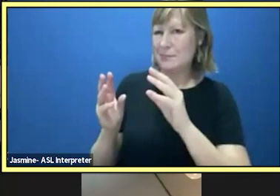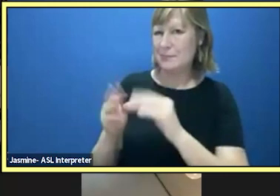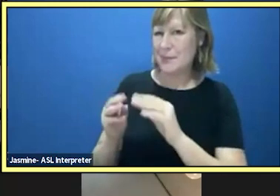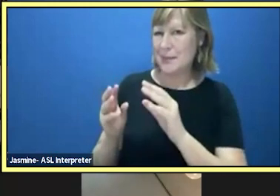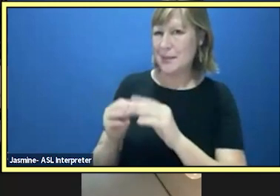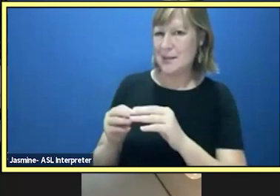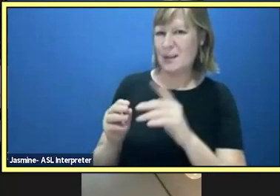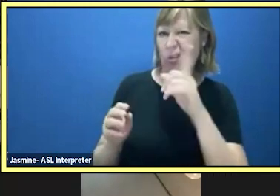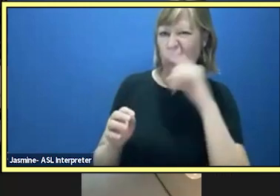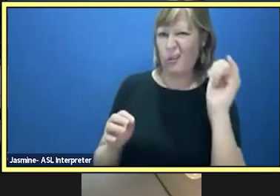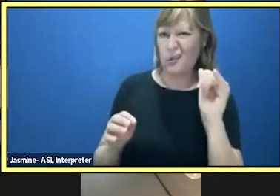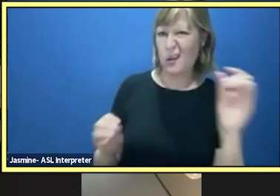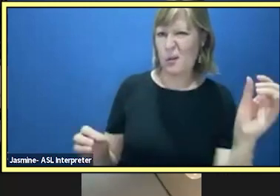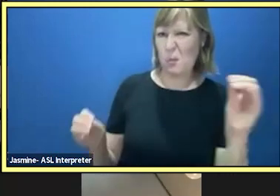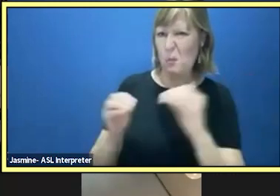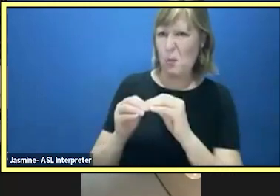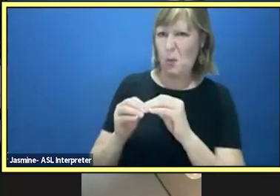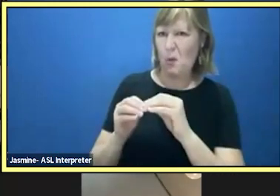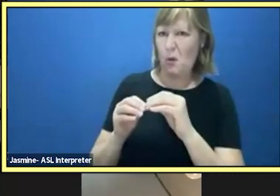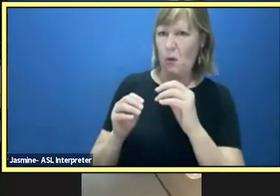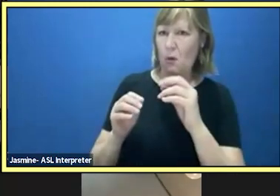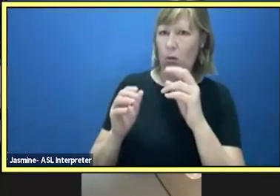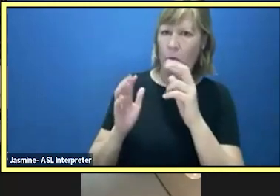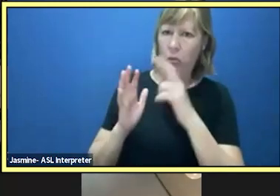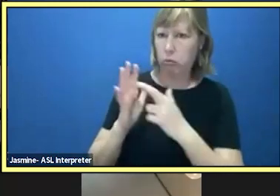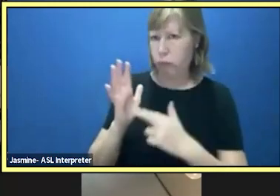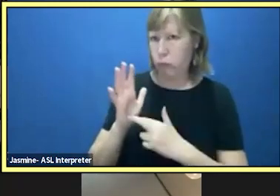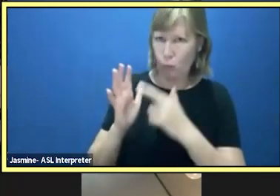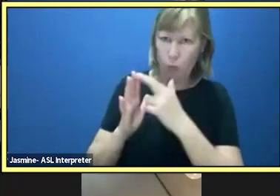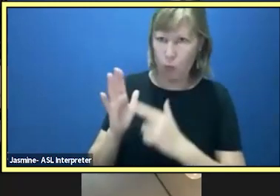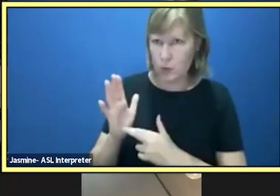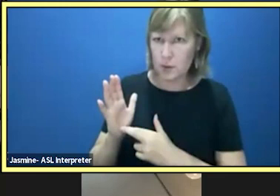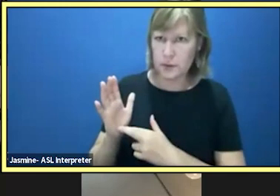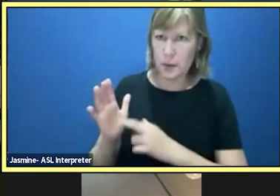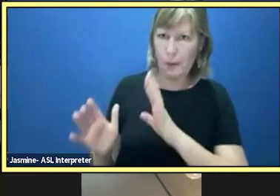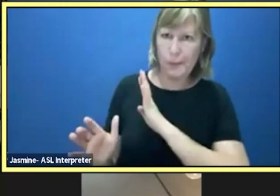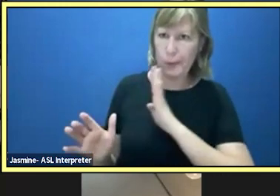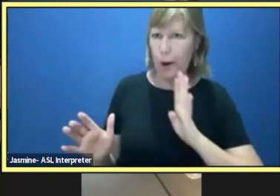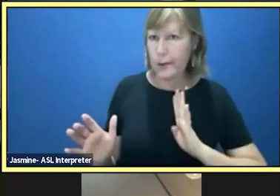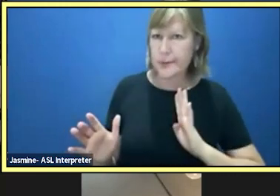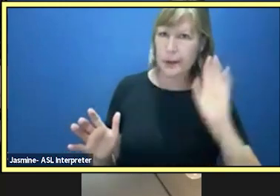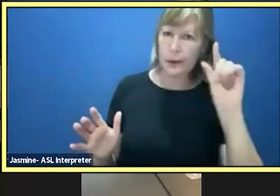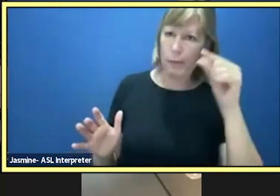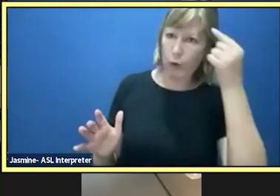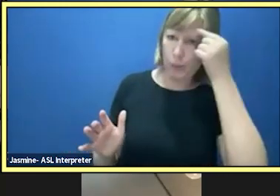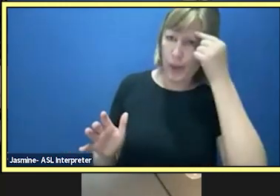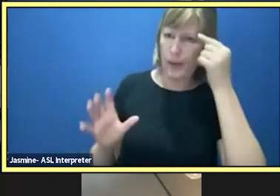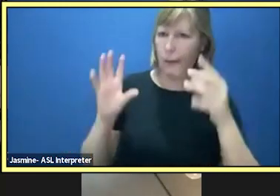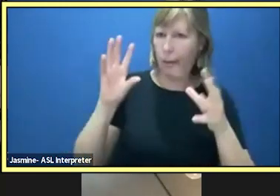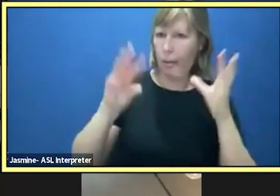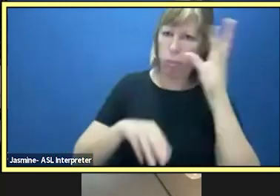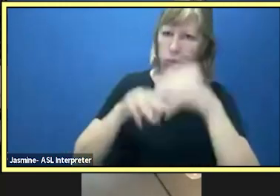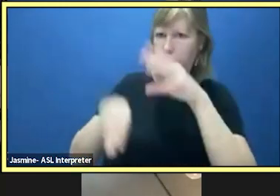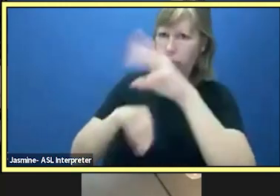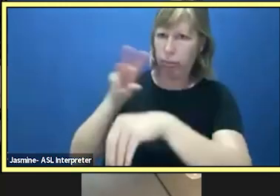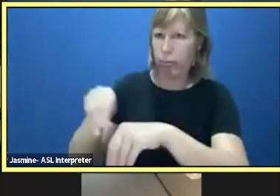that doesn't help anything. So it's really frustrating. I don't hear anything here that's going to help me get staff people when we